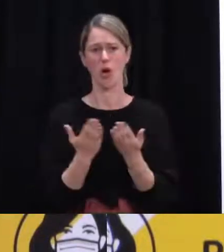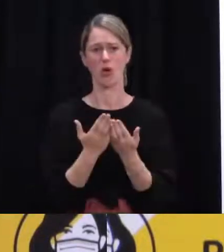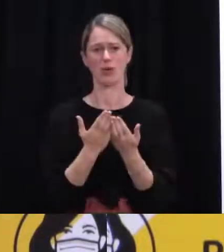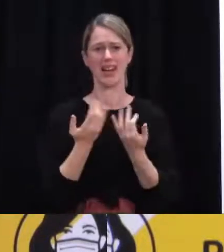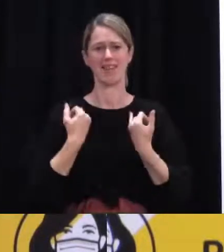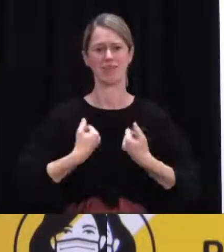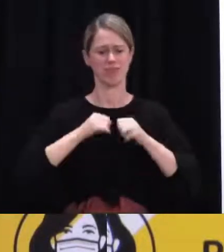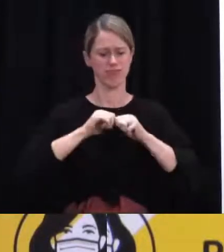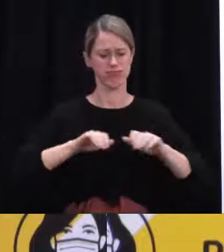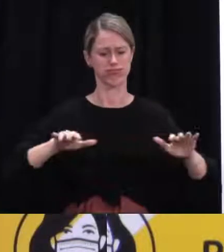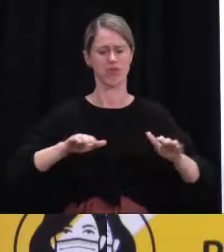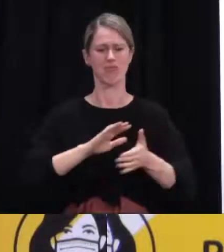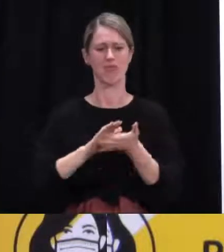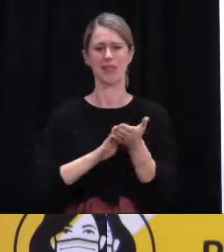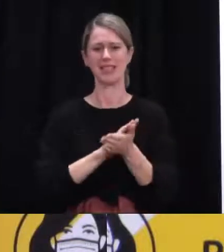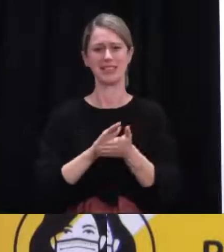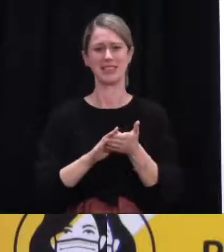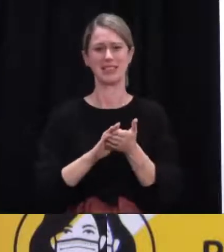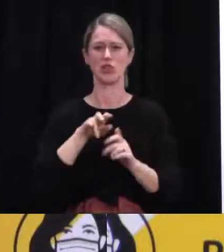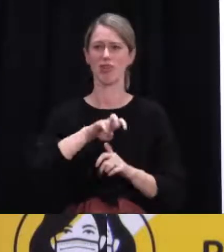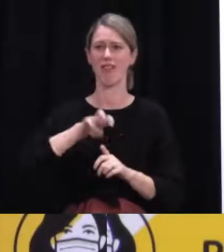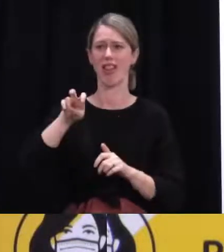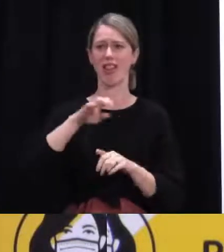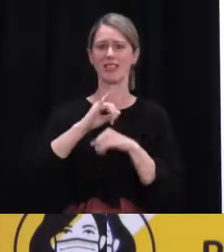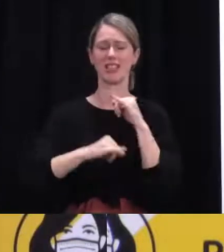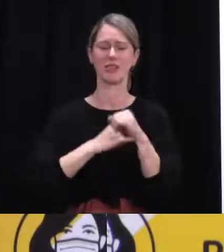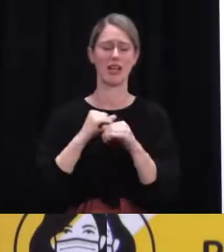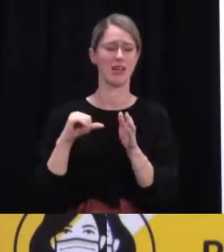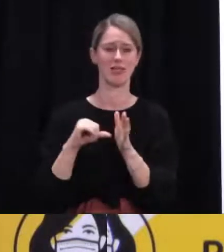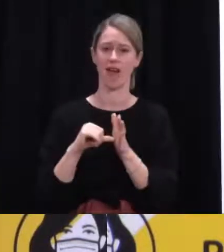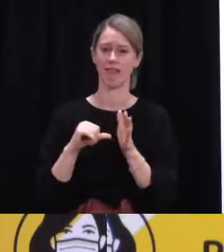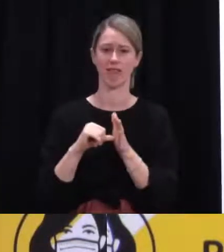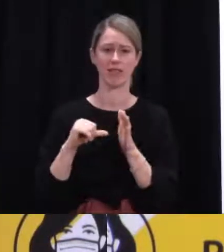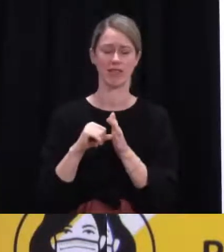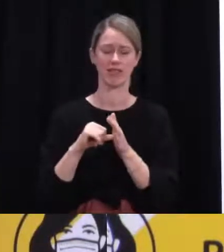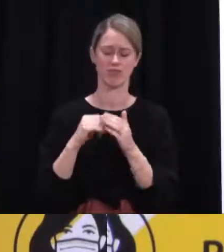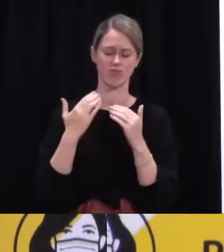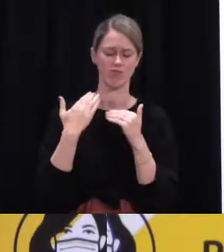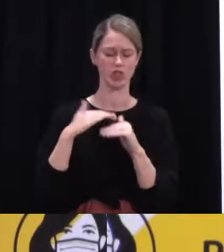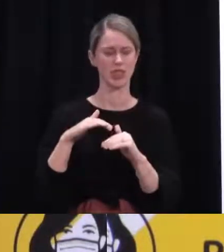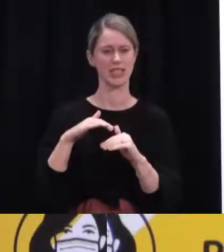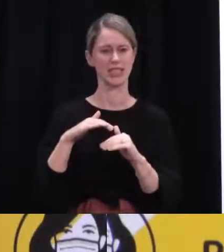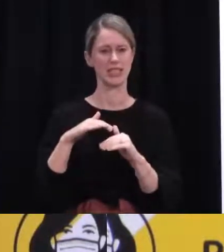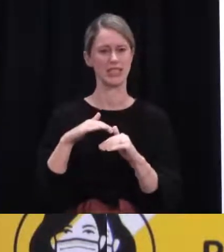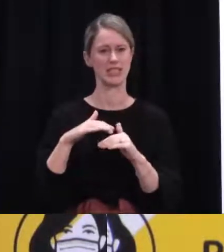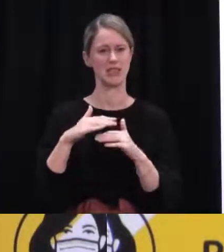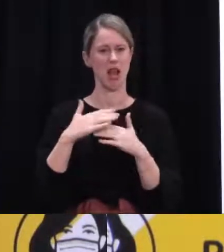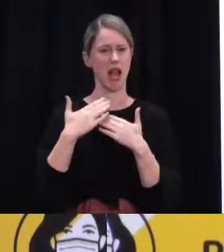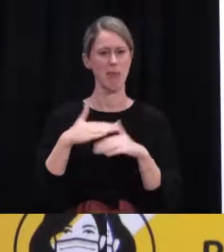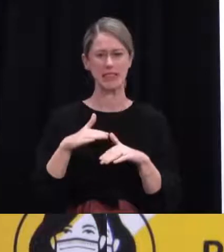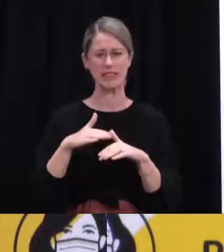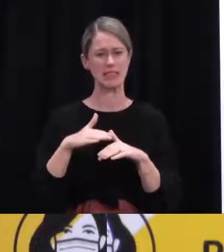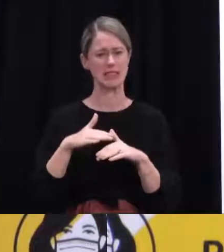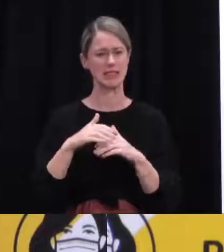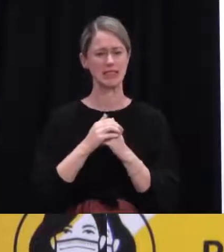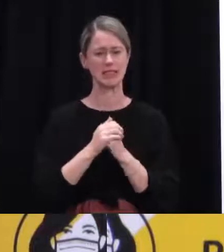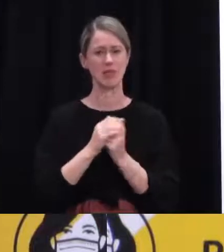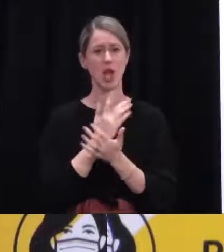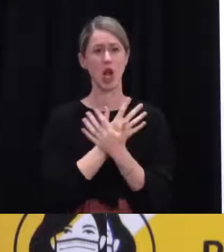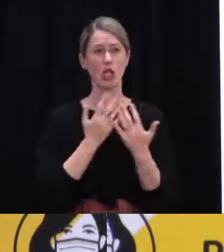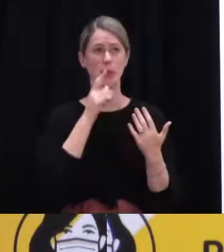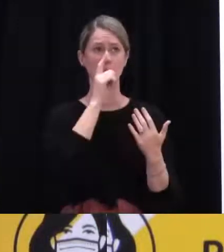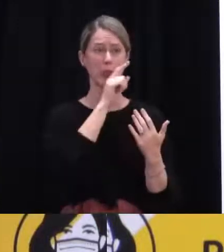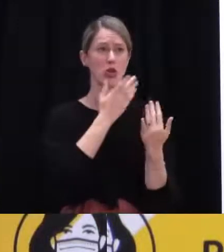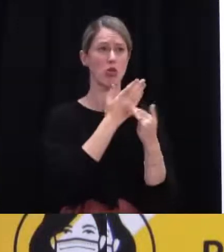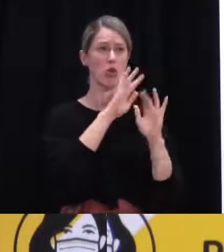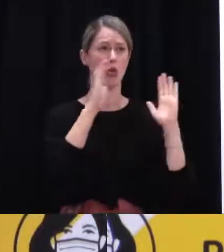made international travel much, much more difficult. It has made it much, much more restrictive and much, much more limited. There are a lot of people